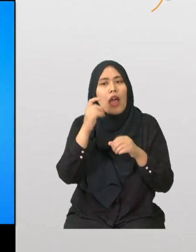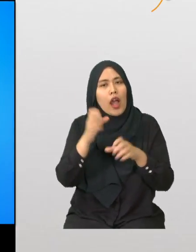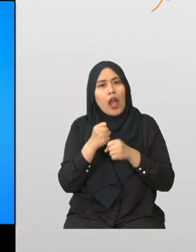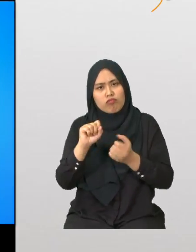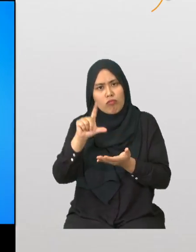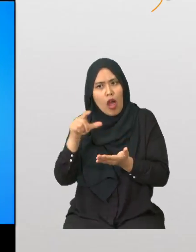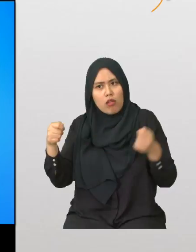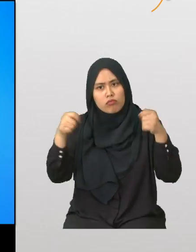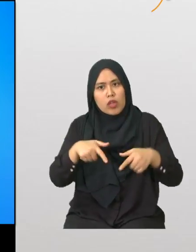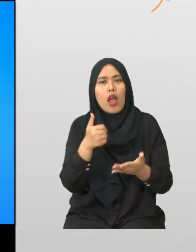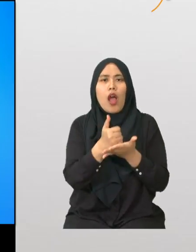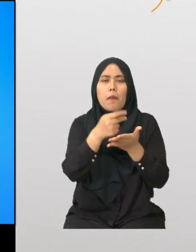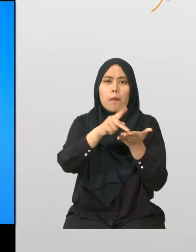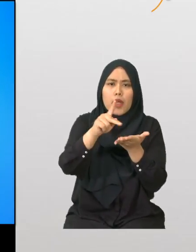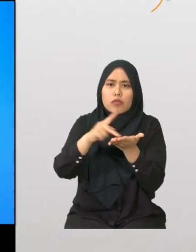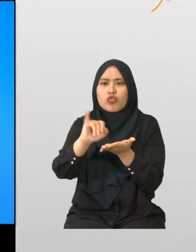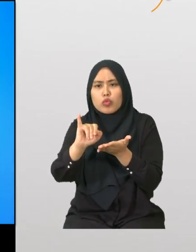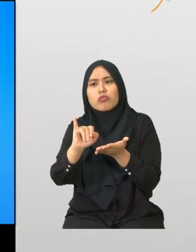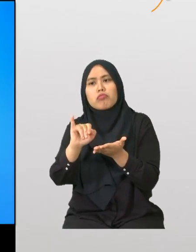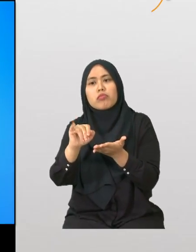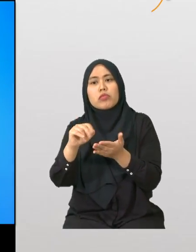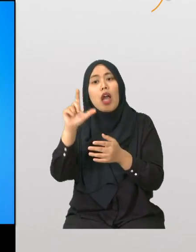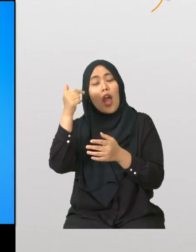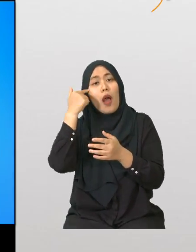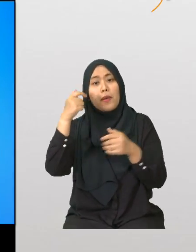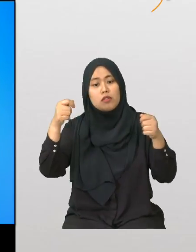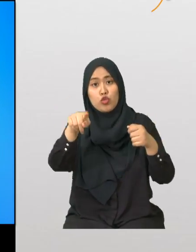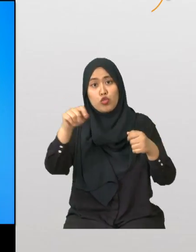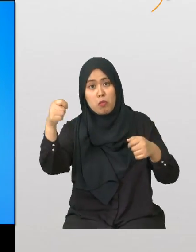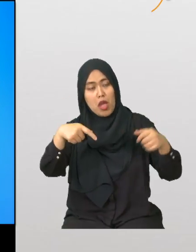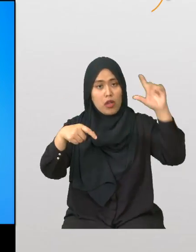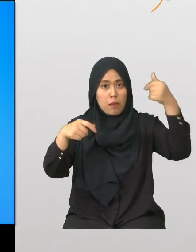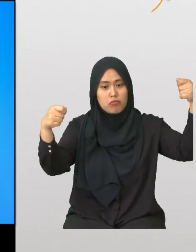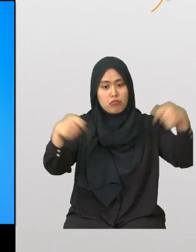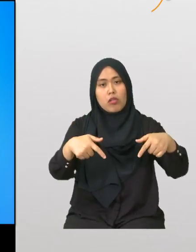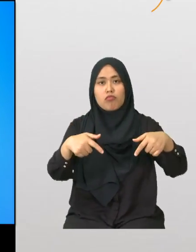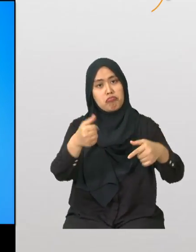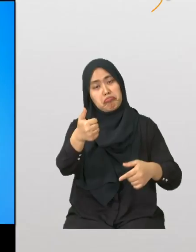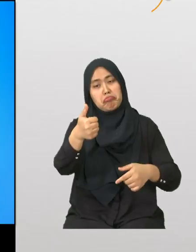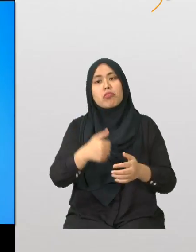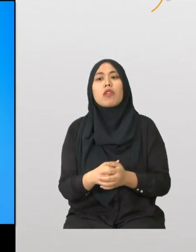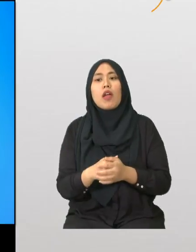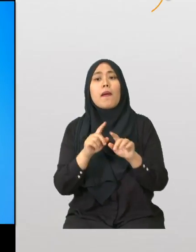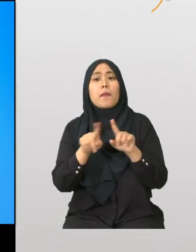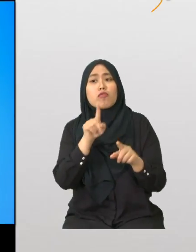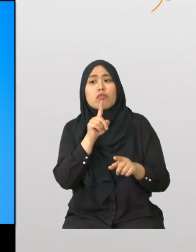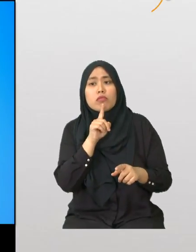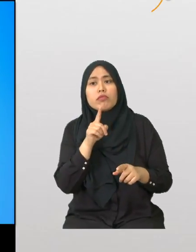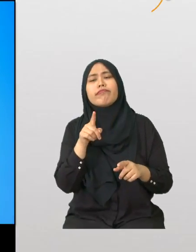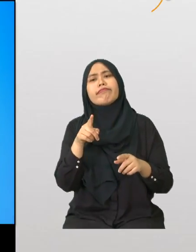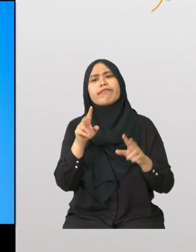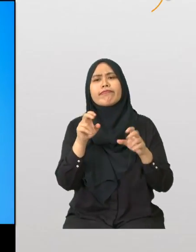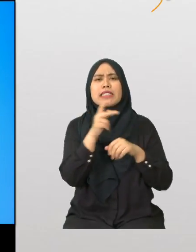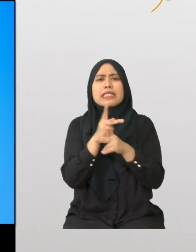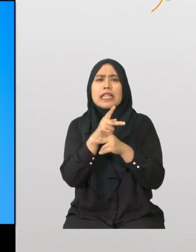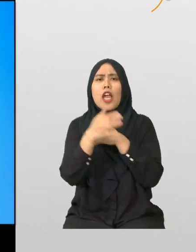help pay the premiums. The government will co-pay, so you're getting a good deal. But really, because CareShield Life will